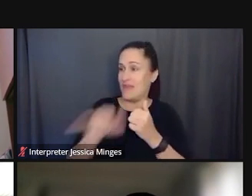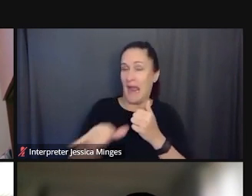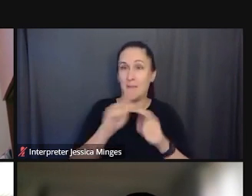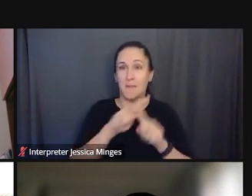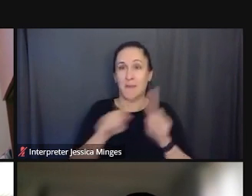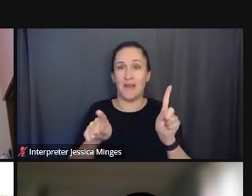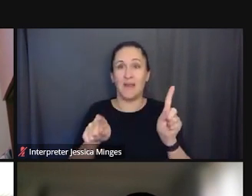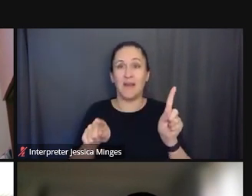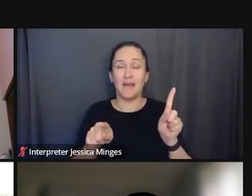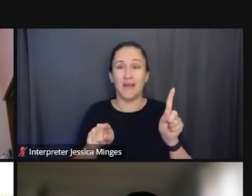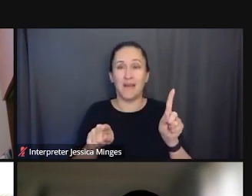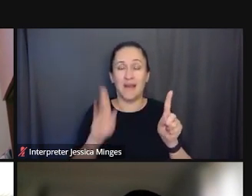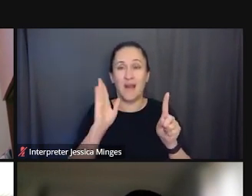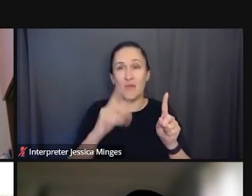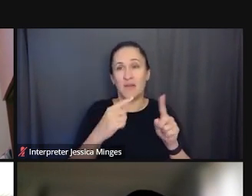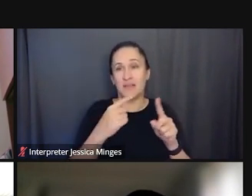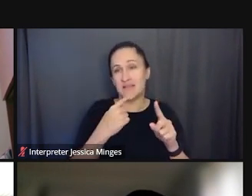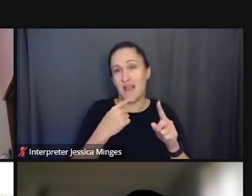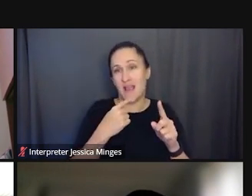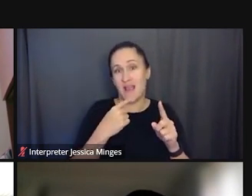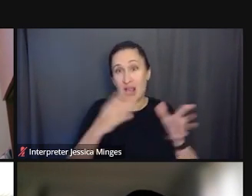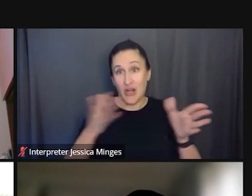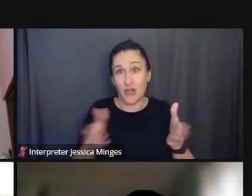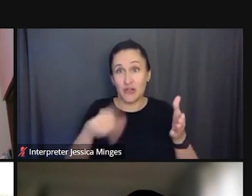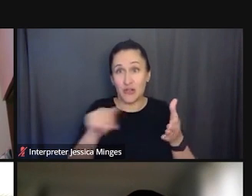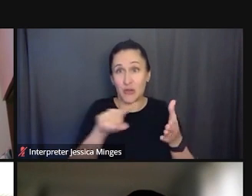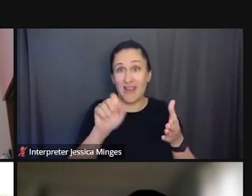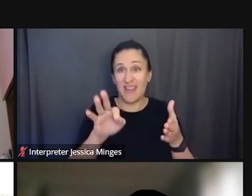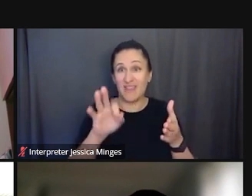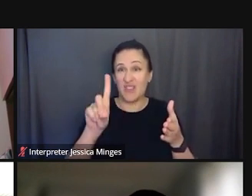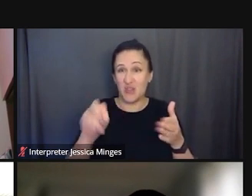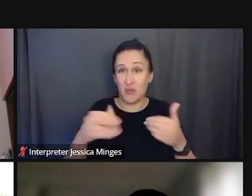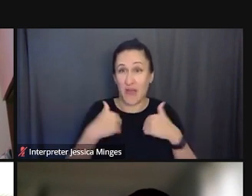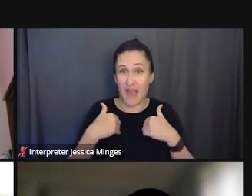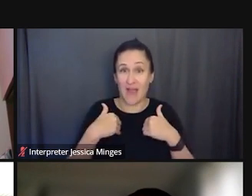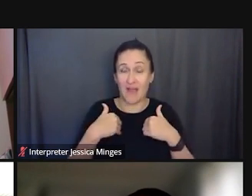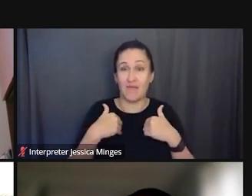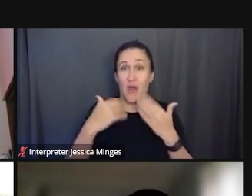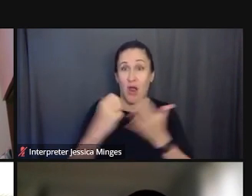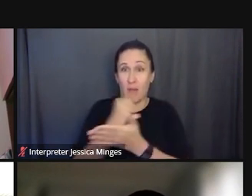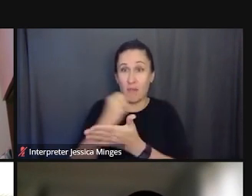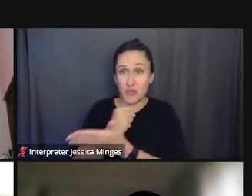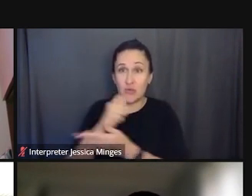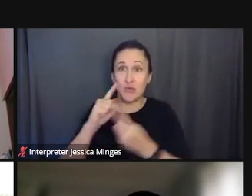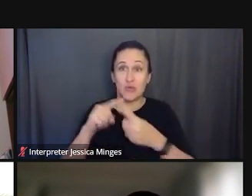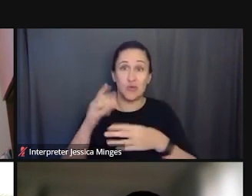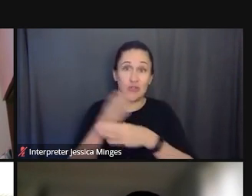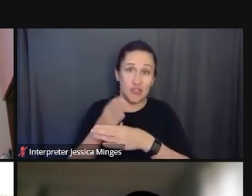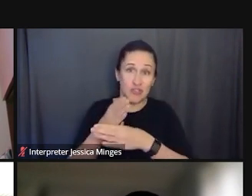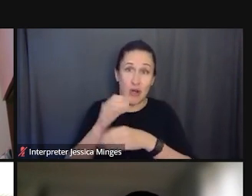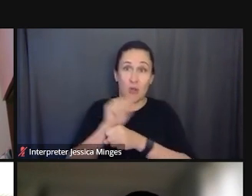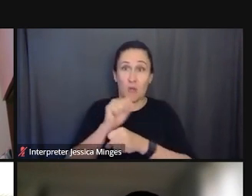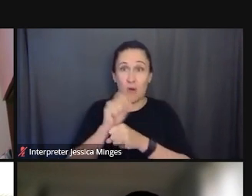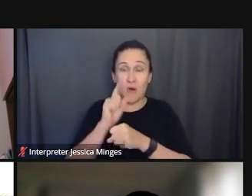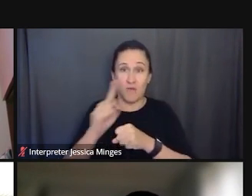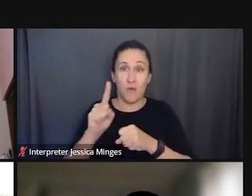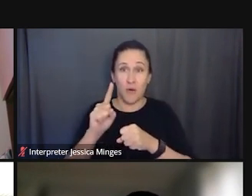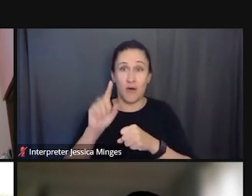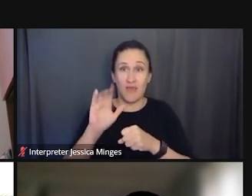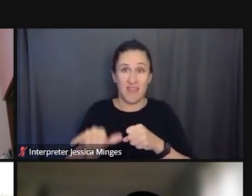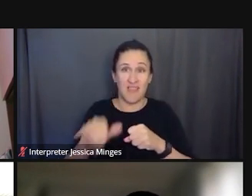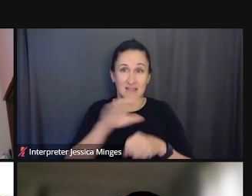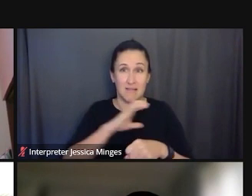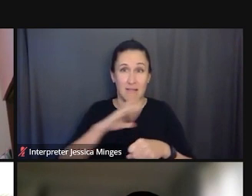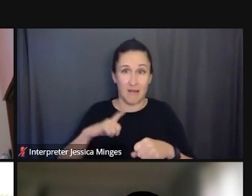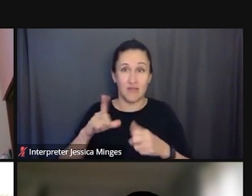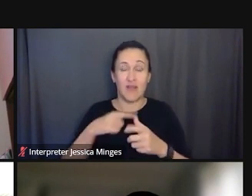say, encourage you that if you do have opportunities to share the work of the Cool Council and the